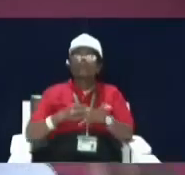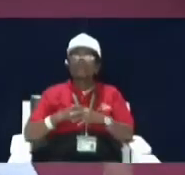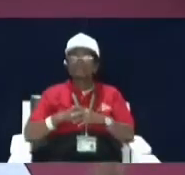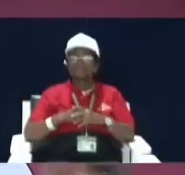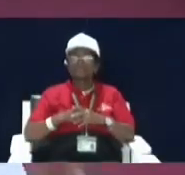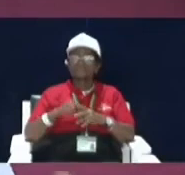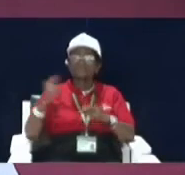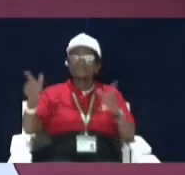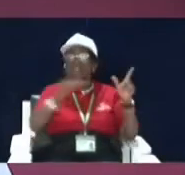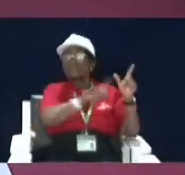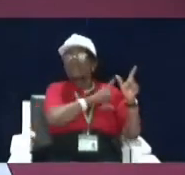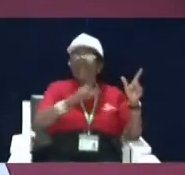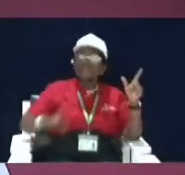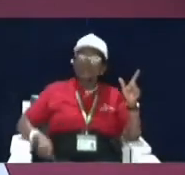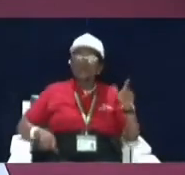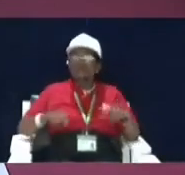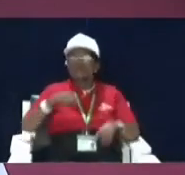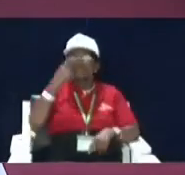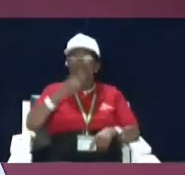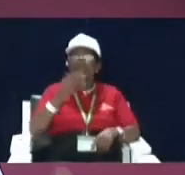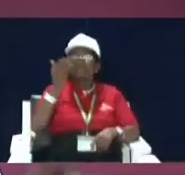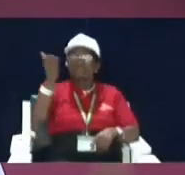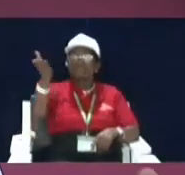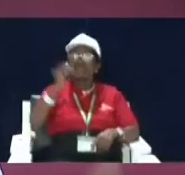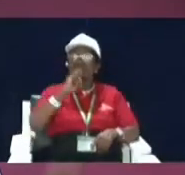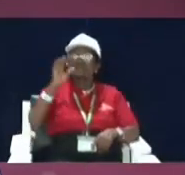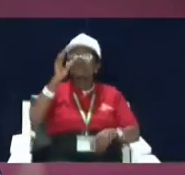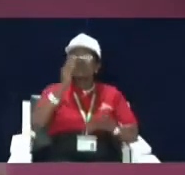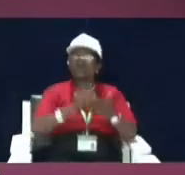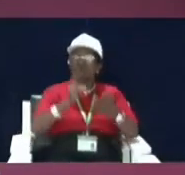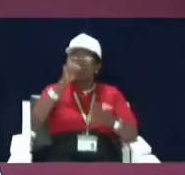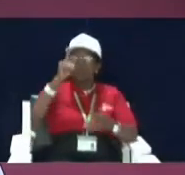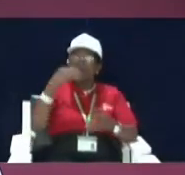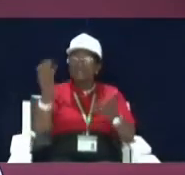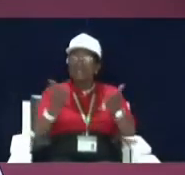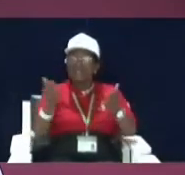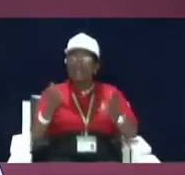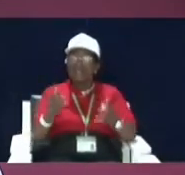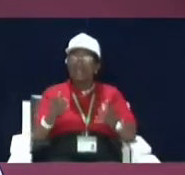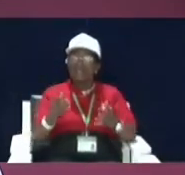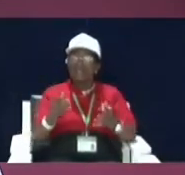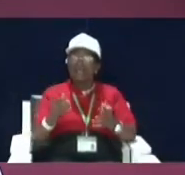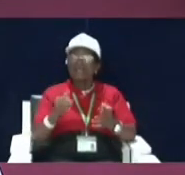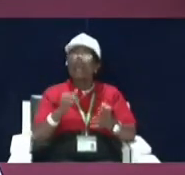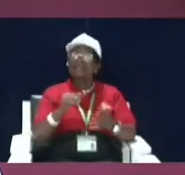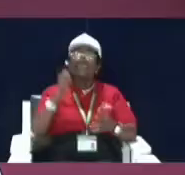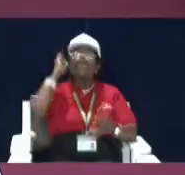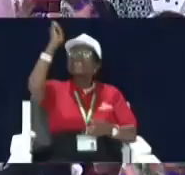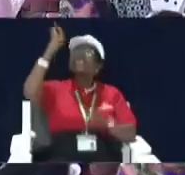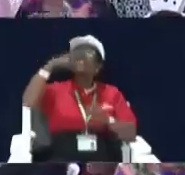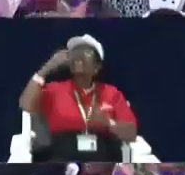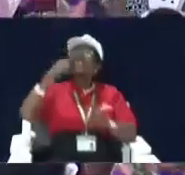The Lord said, there's someone here. He said, you are going to be a great star.